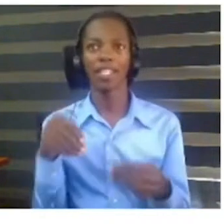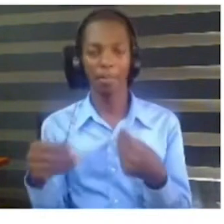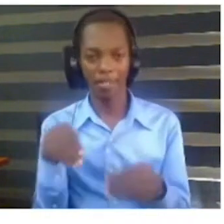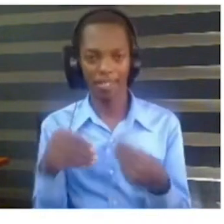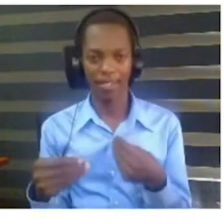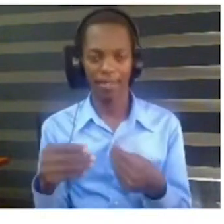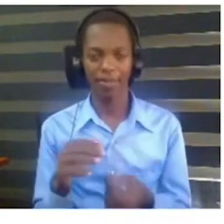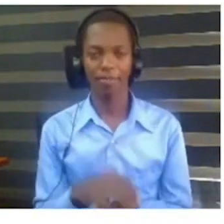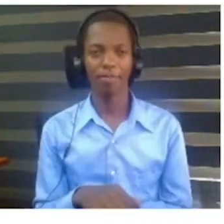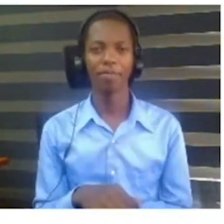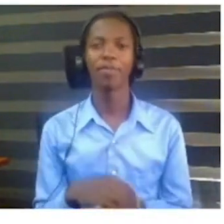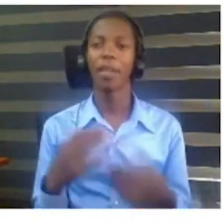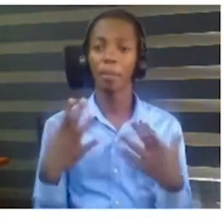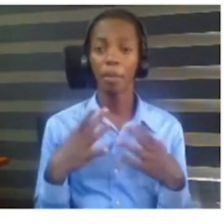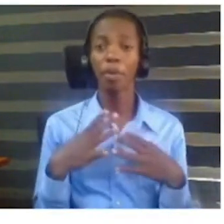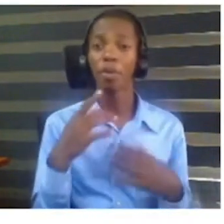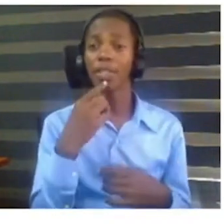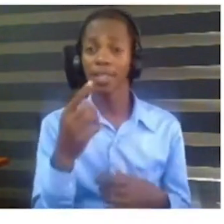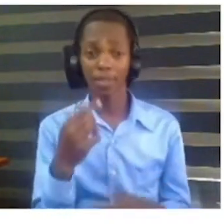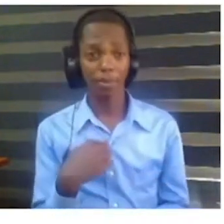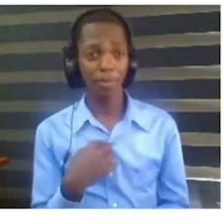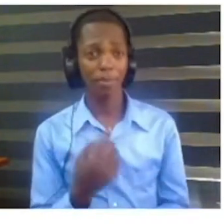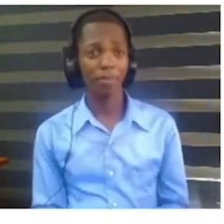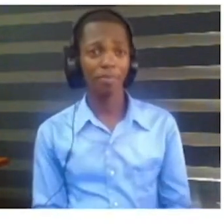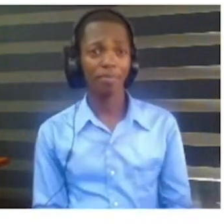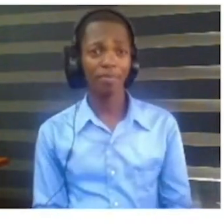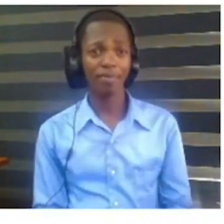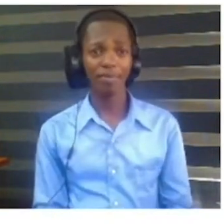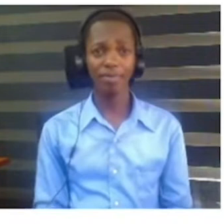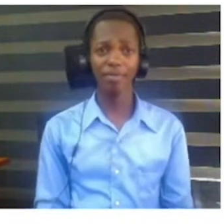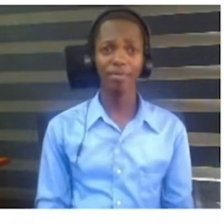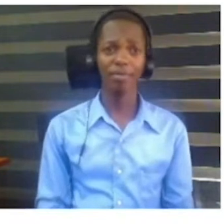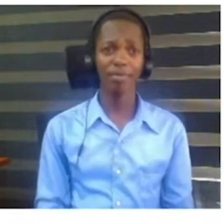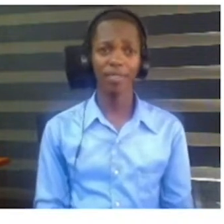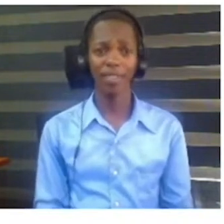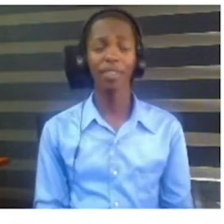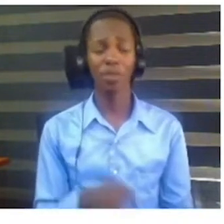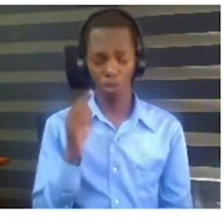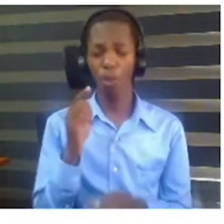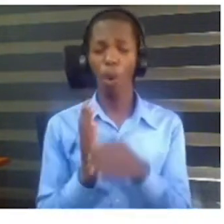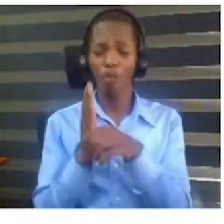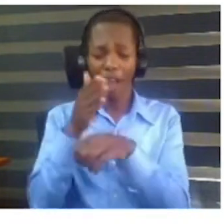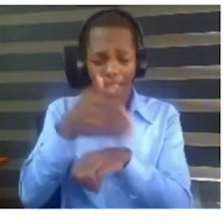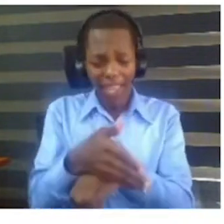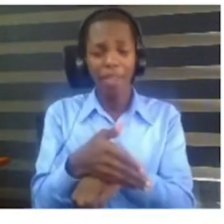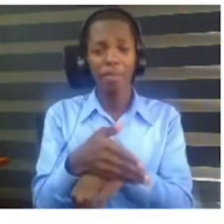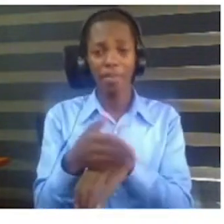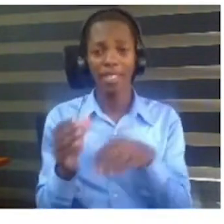People sometimes say to me, "You overcame your disability and graduated from Harvard Law